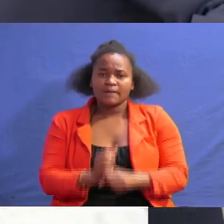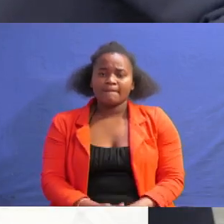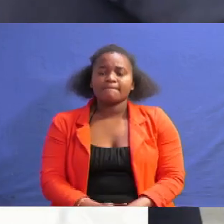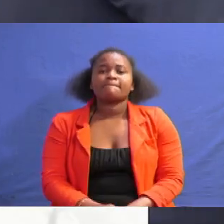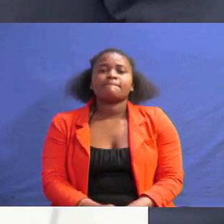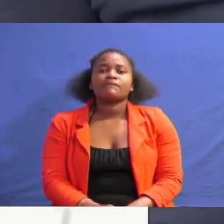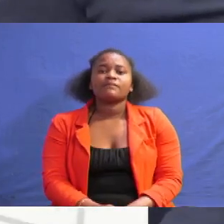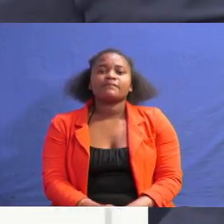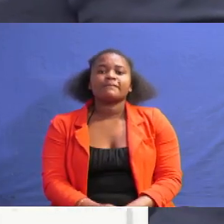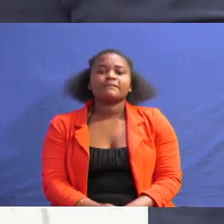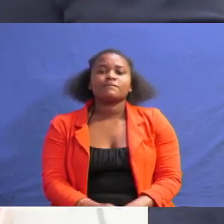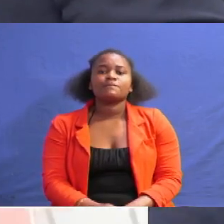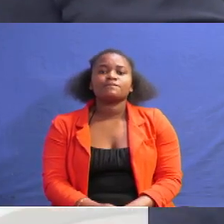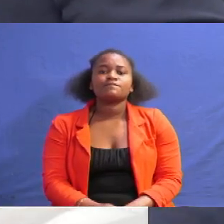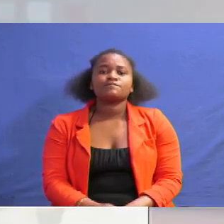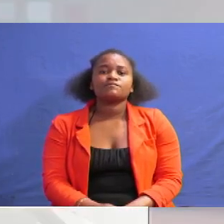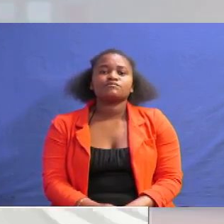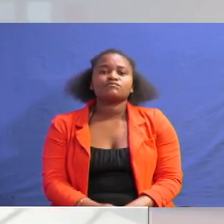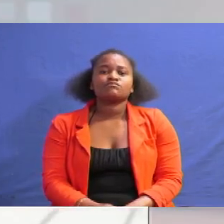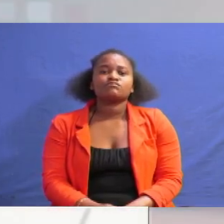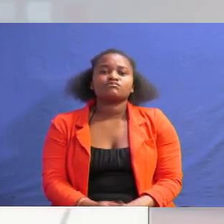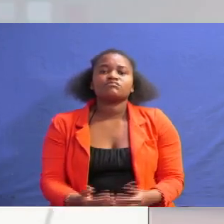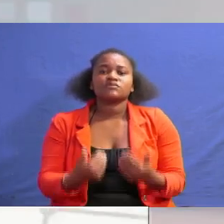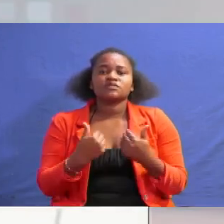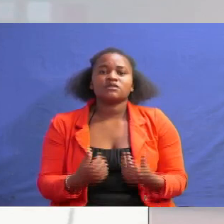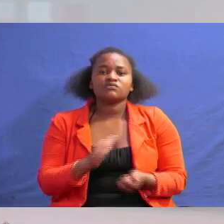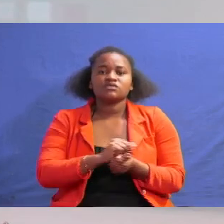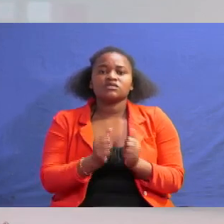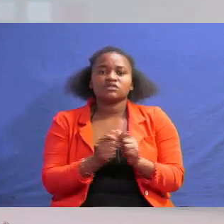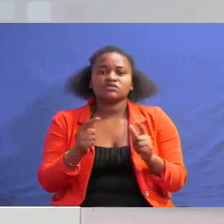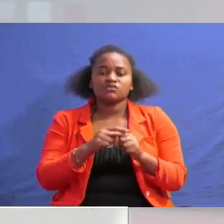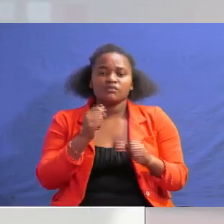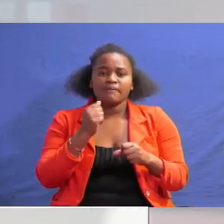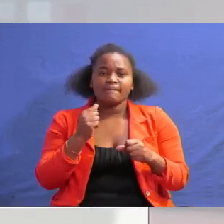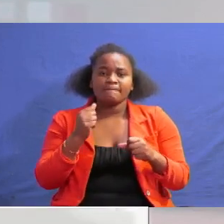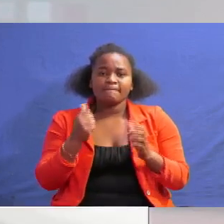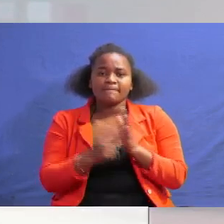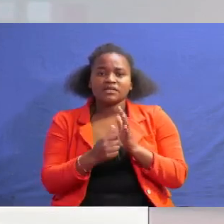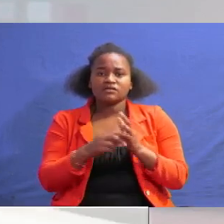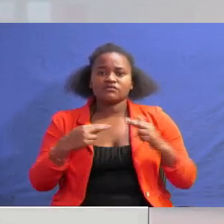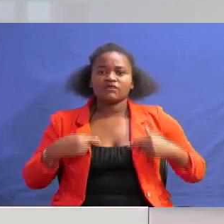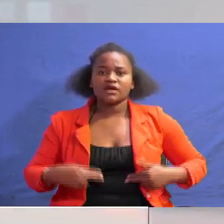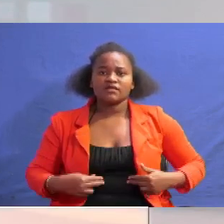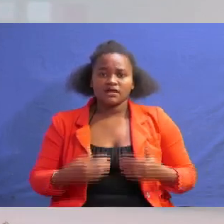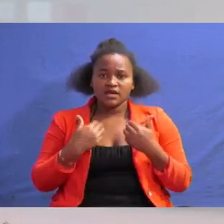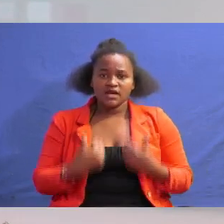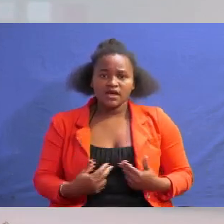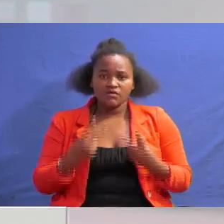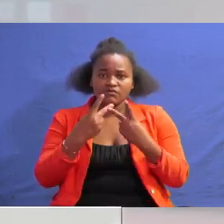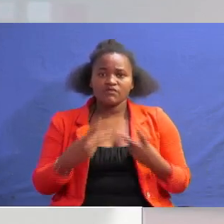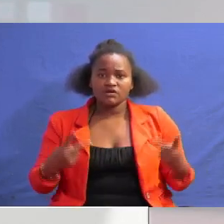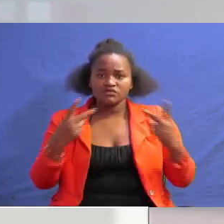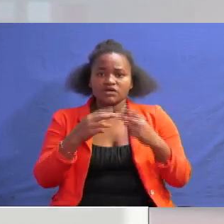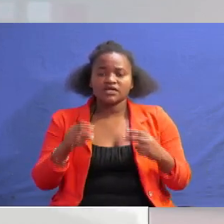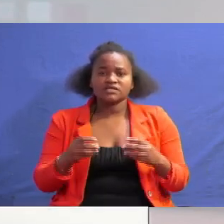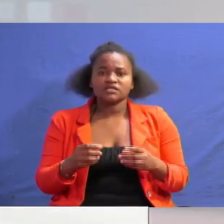Juliongaki, KUTV. Now switching gears to matters health, a recent evaluation carried out at the